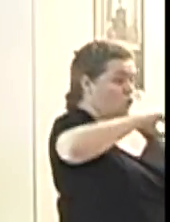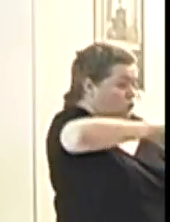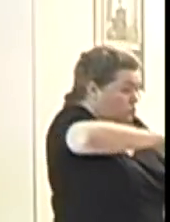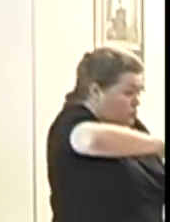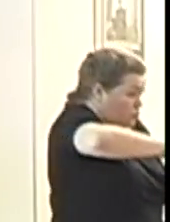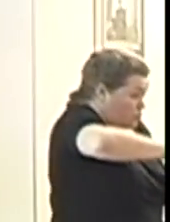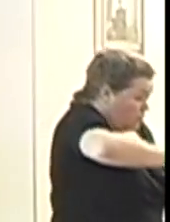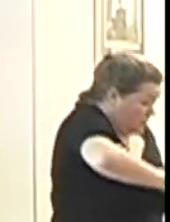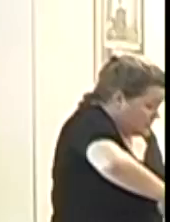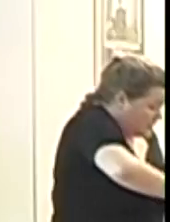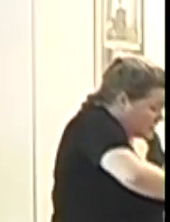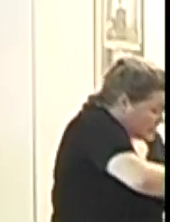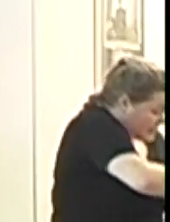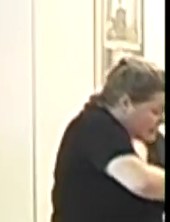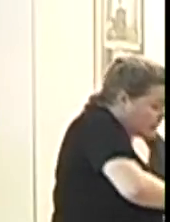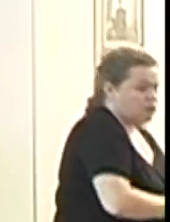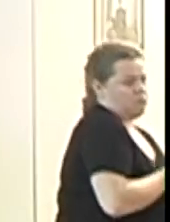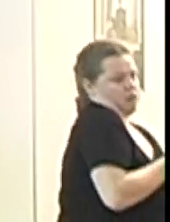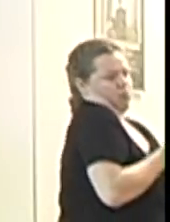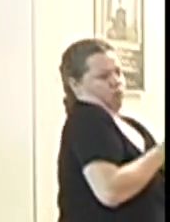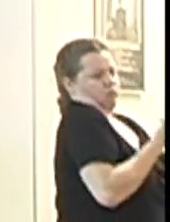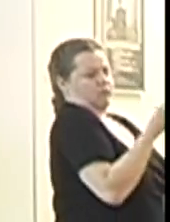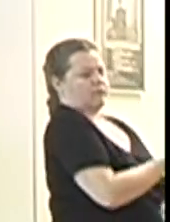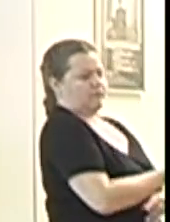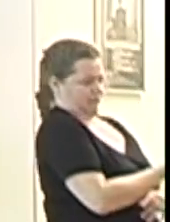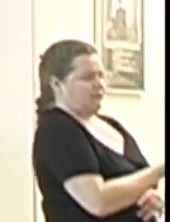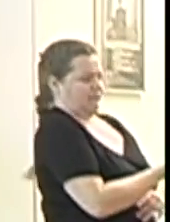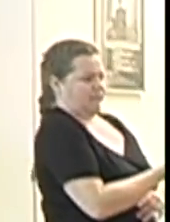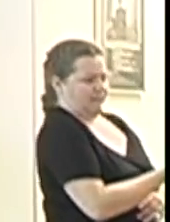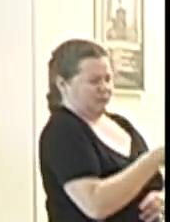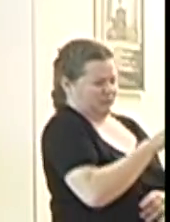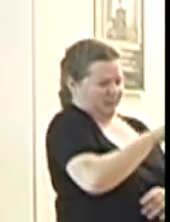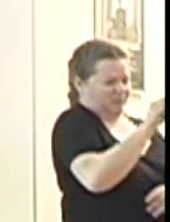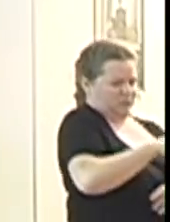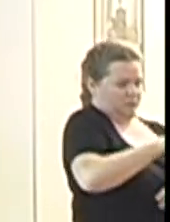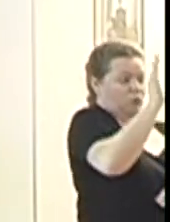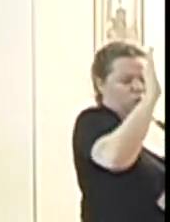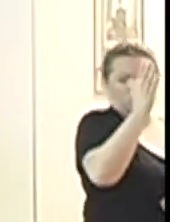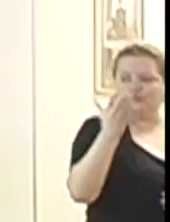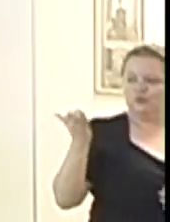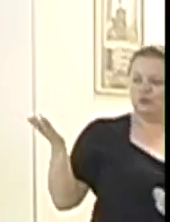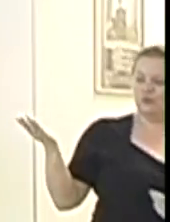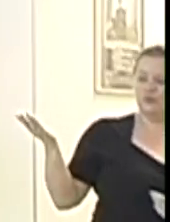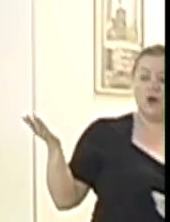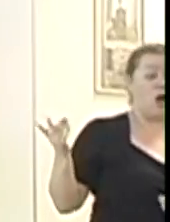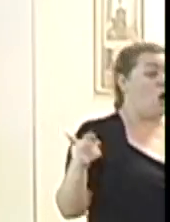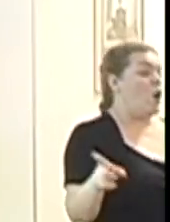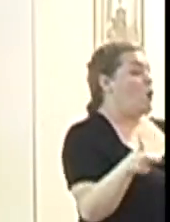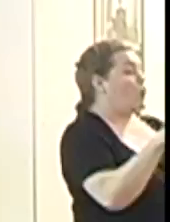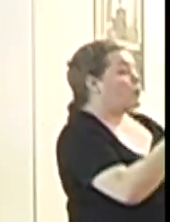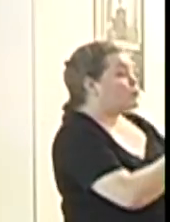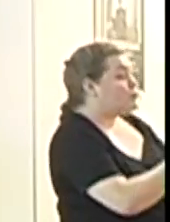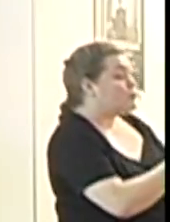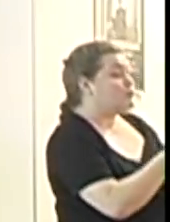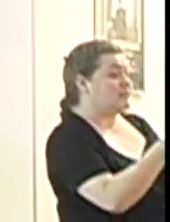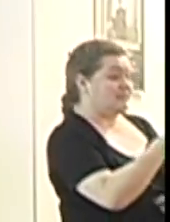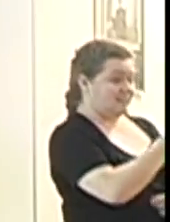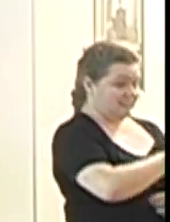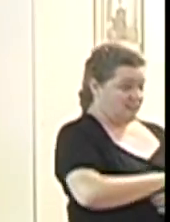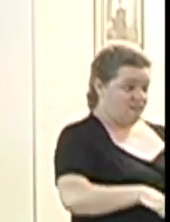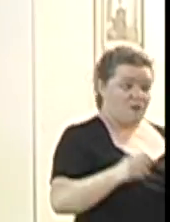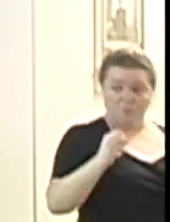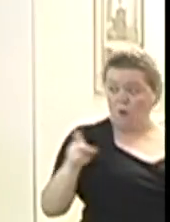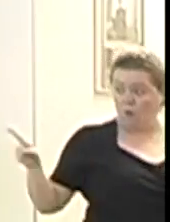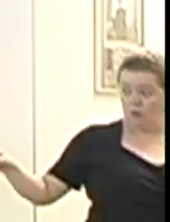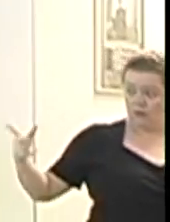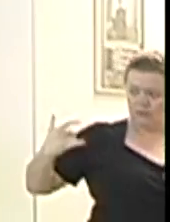show repeated movement, more than one cycle of movement. And again, children can go on